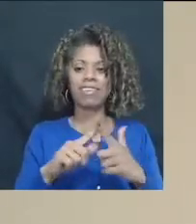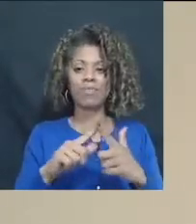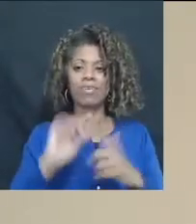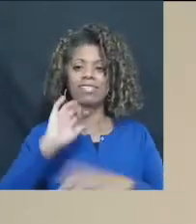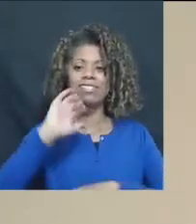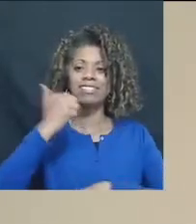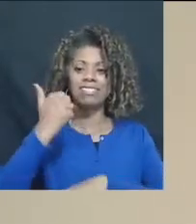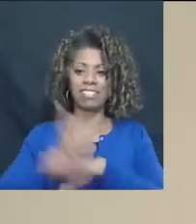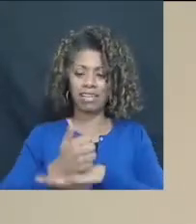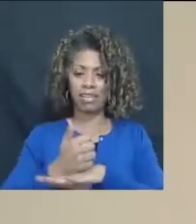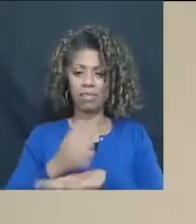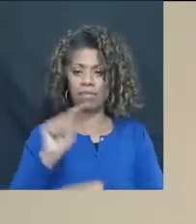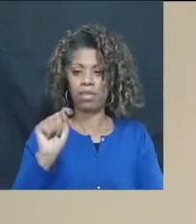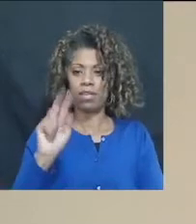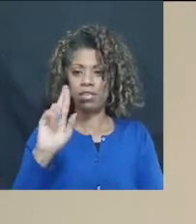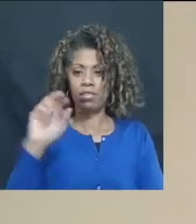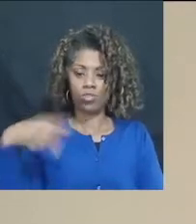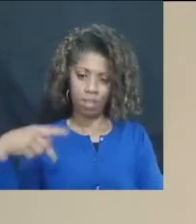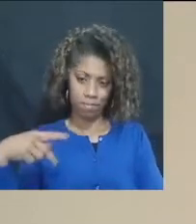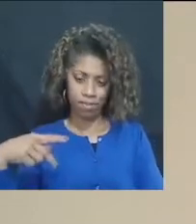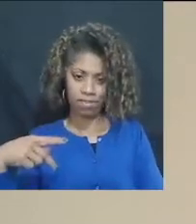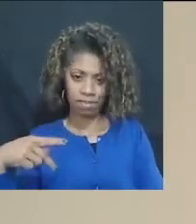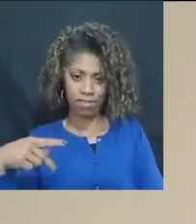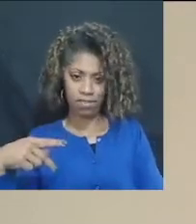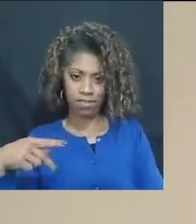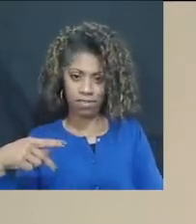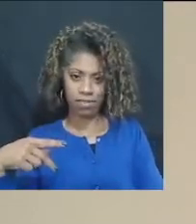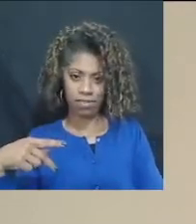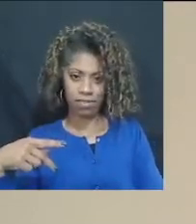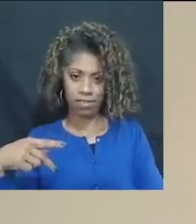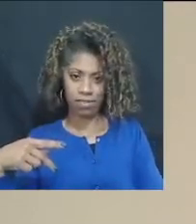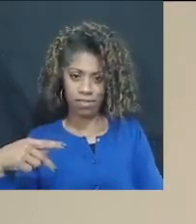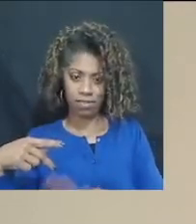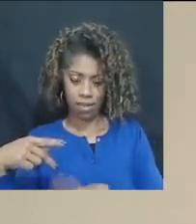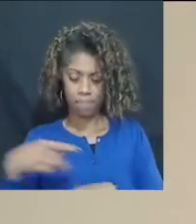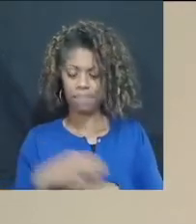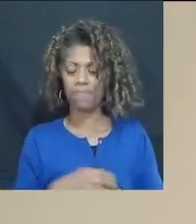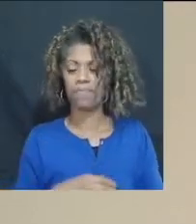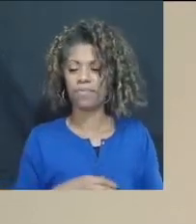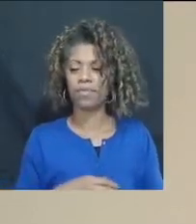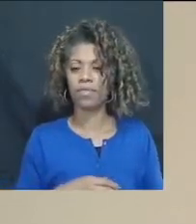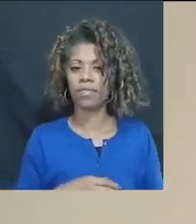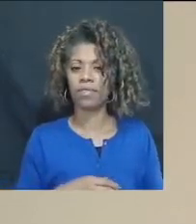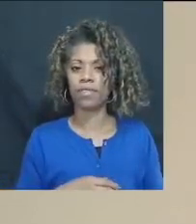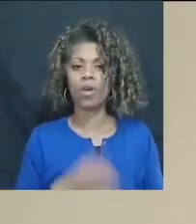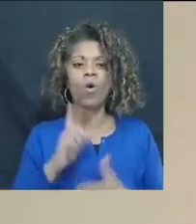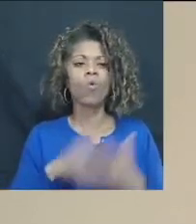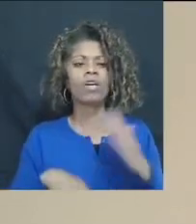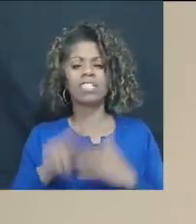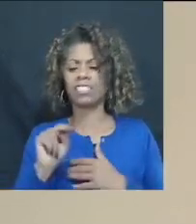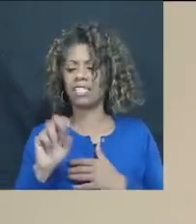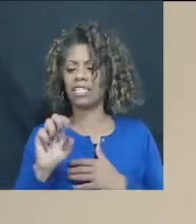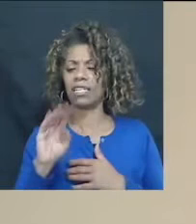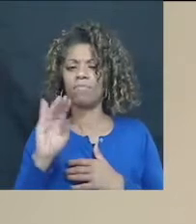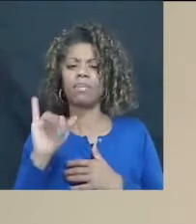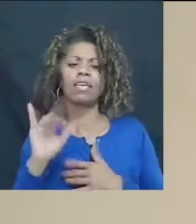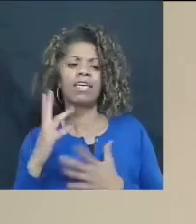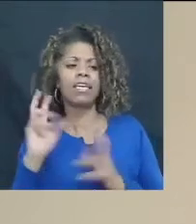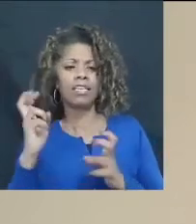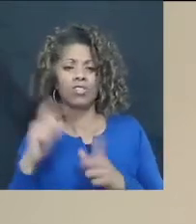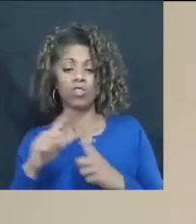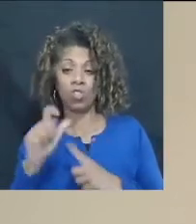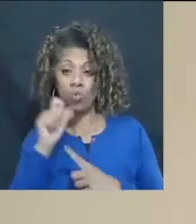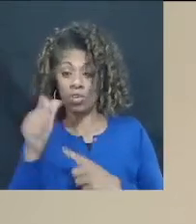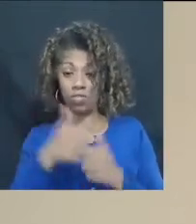that the impulse is to avoid, control, kill. Well, think about NIMBY issues. What is a NIMBY issue except you want to avoid having those people anywhere near